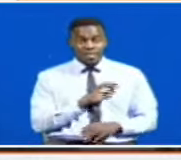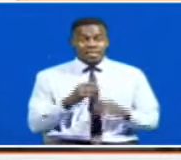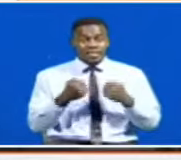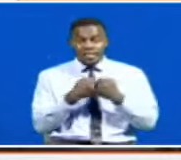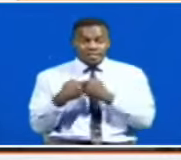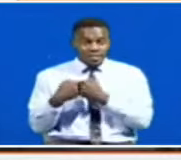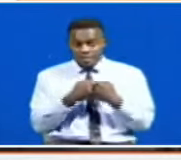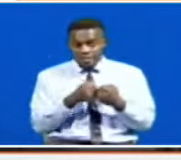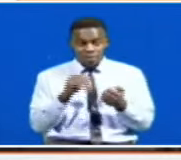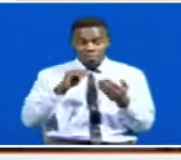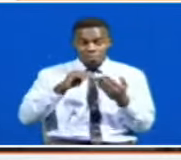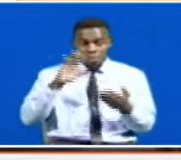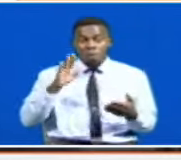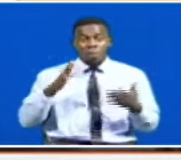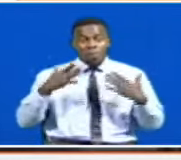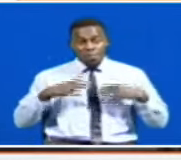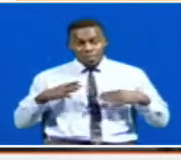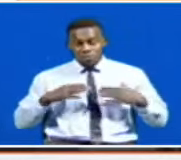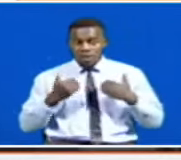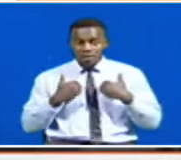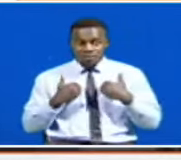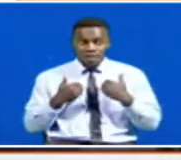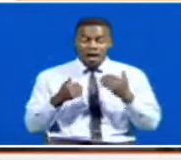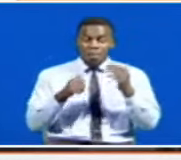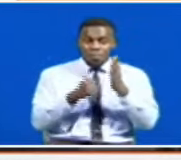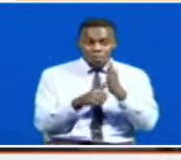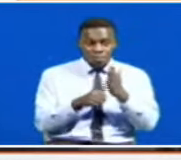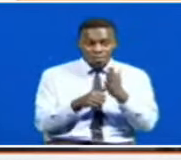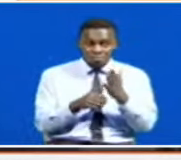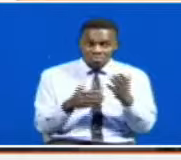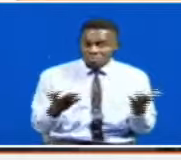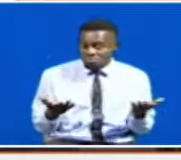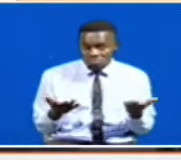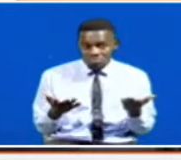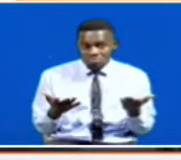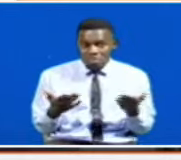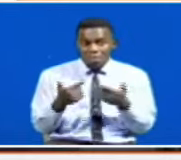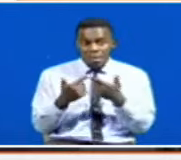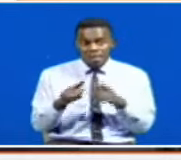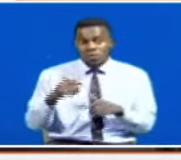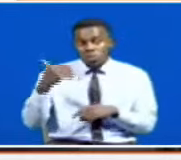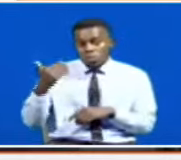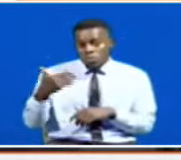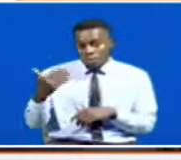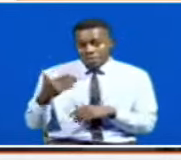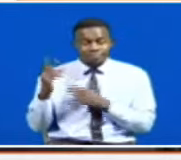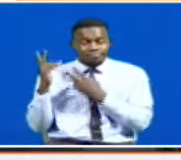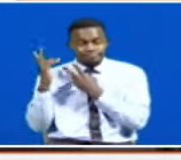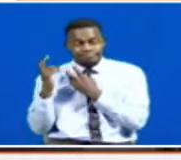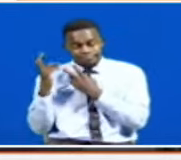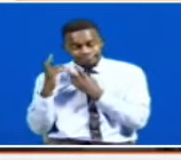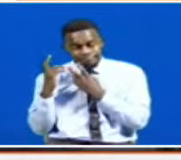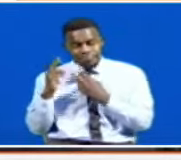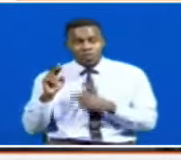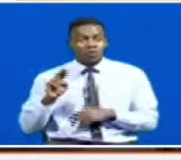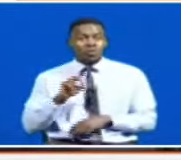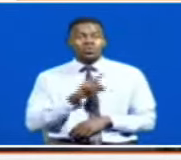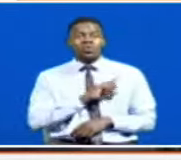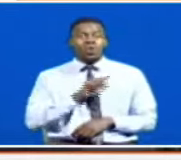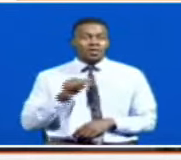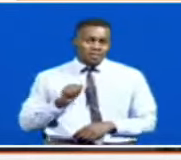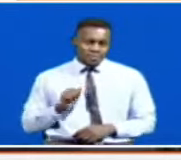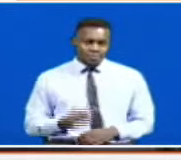Many of us have approached her for soft loans, which at a time she even forgot